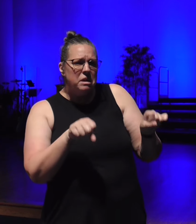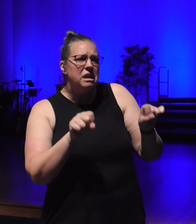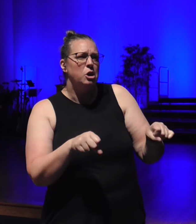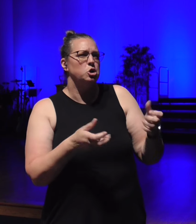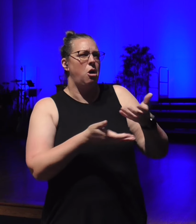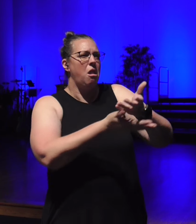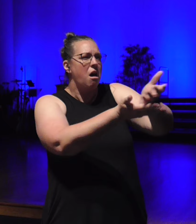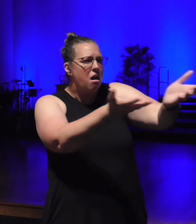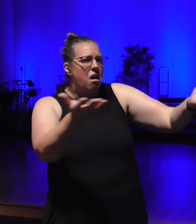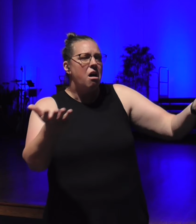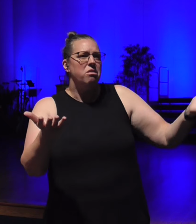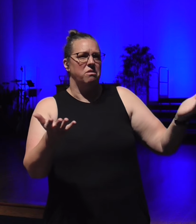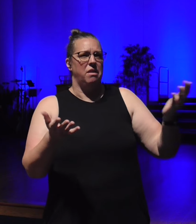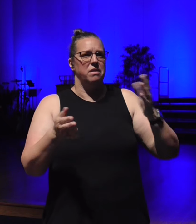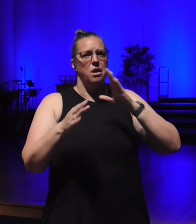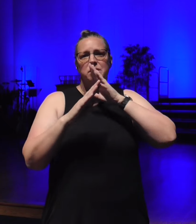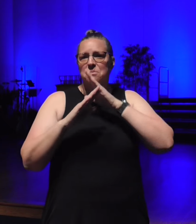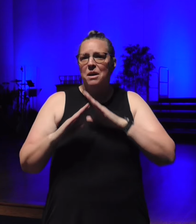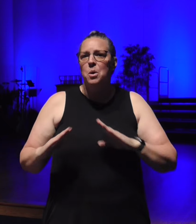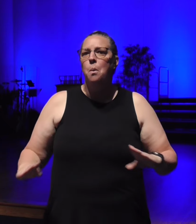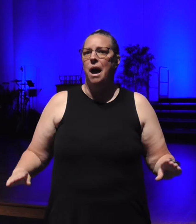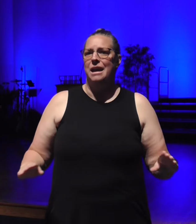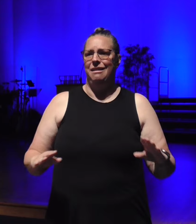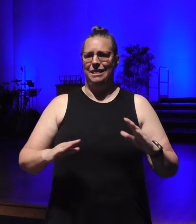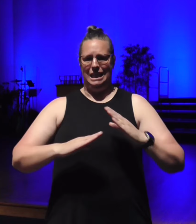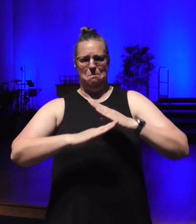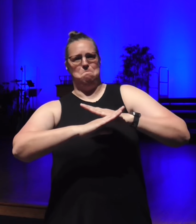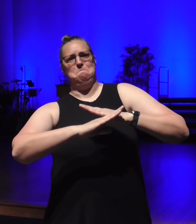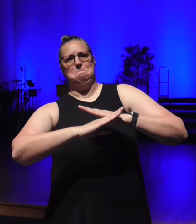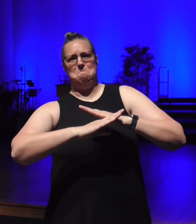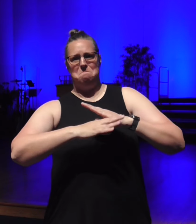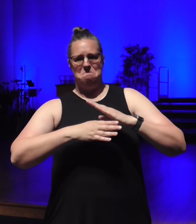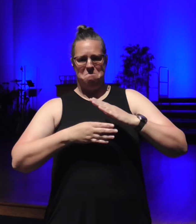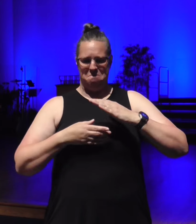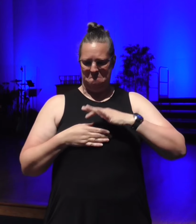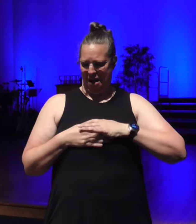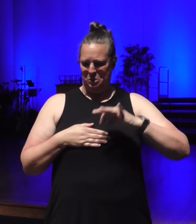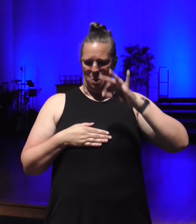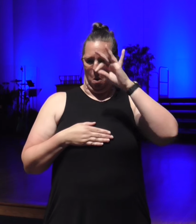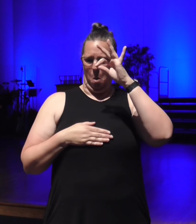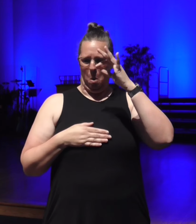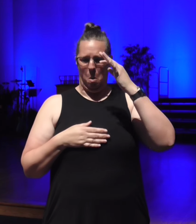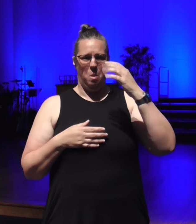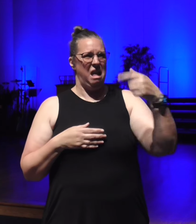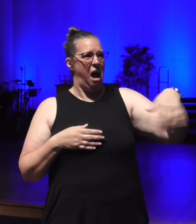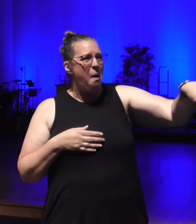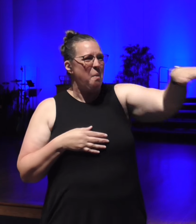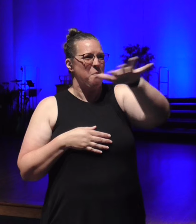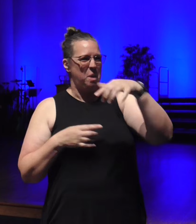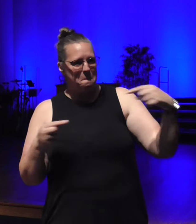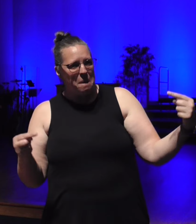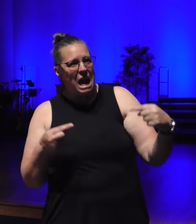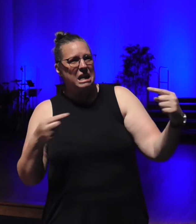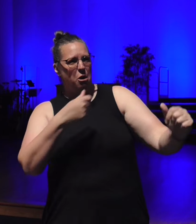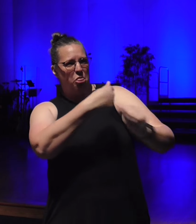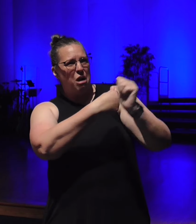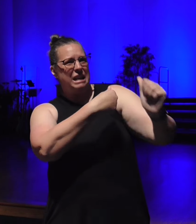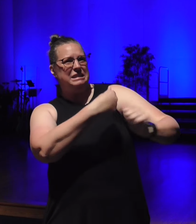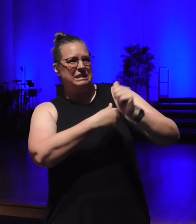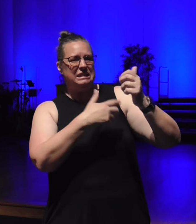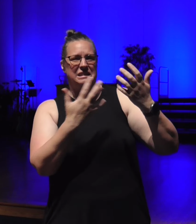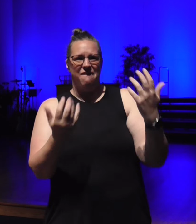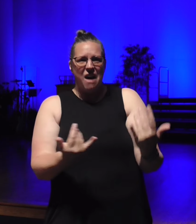quietly sealed off in protection against pain, against threat. And there's so many